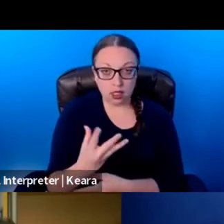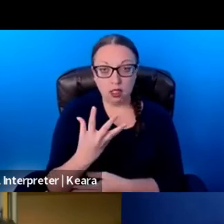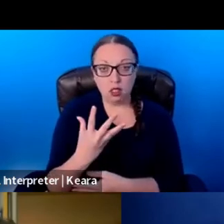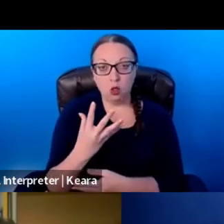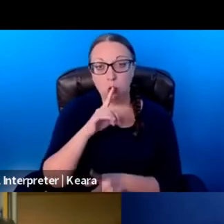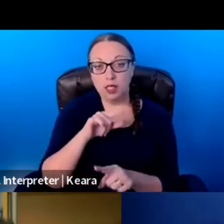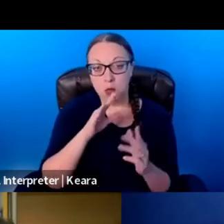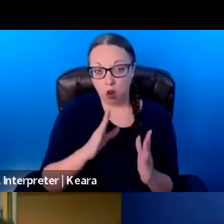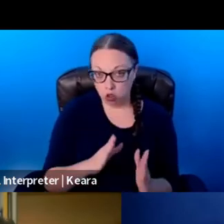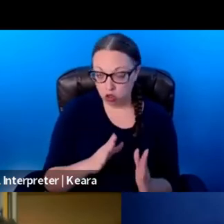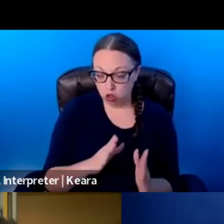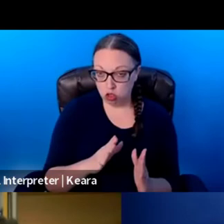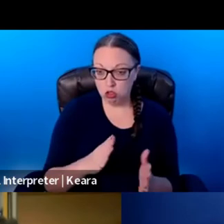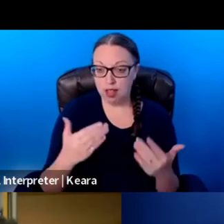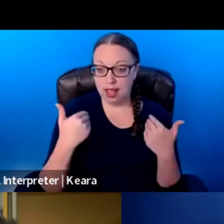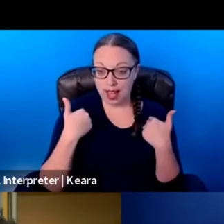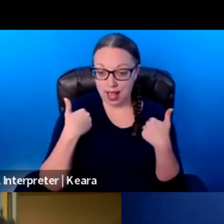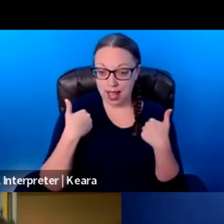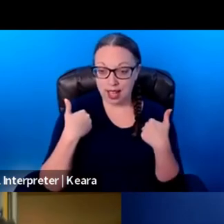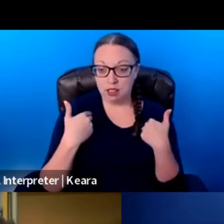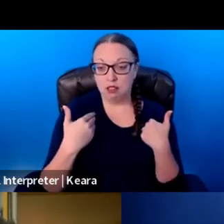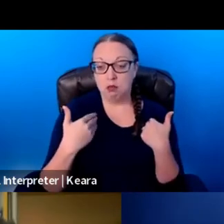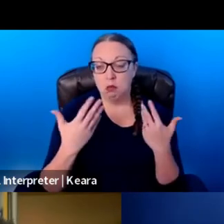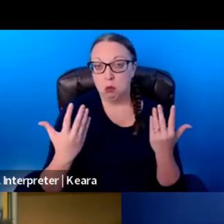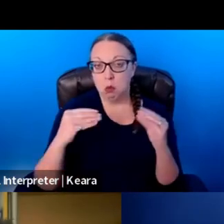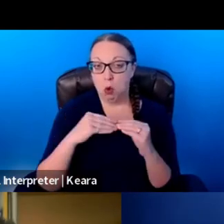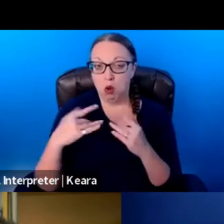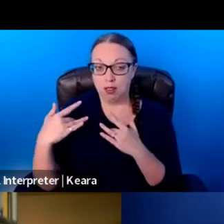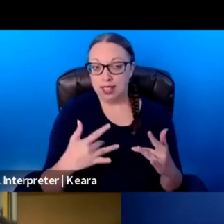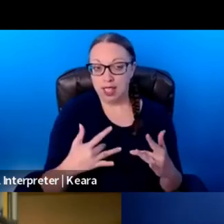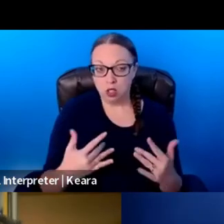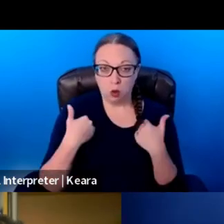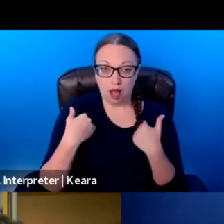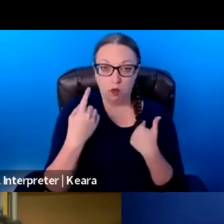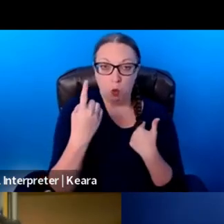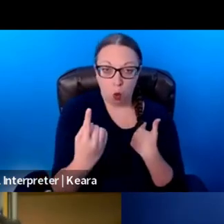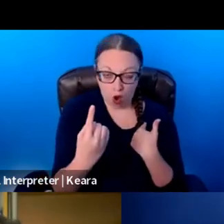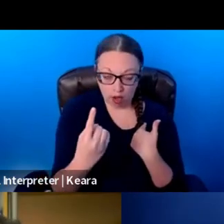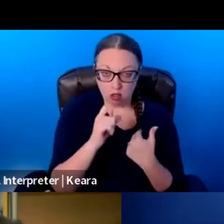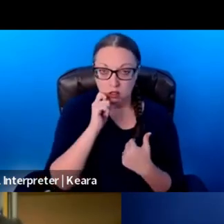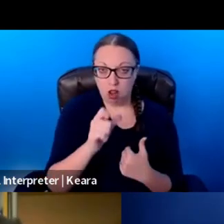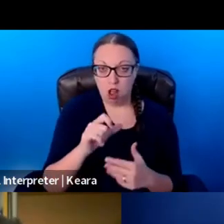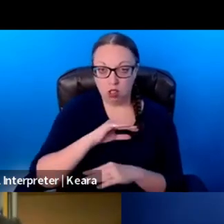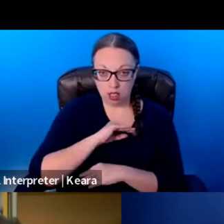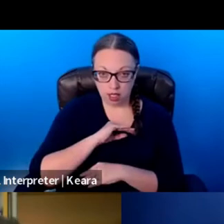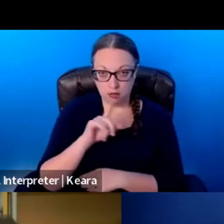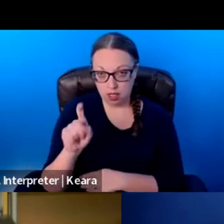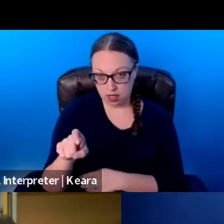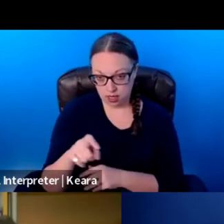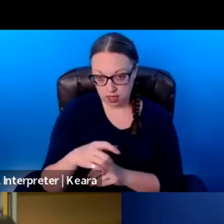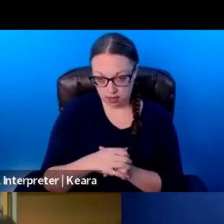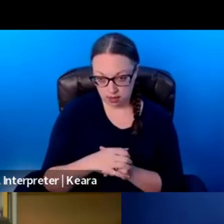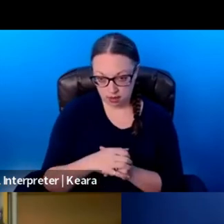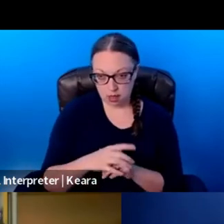respondents had greater likelihood of having at least one unmet need. But in the